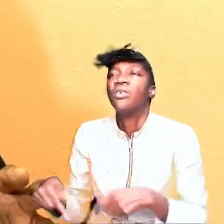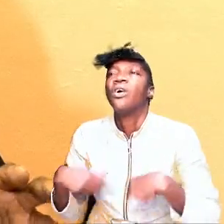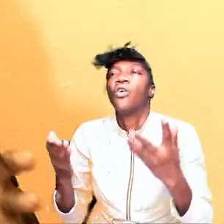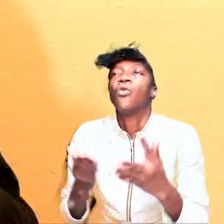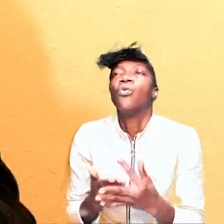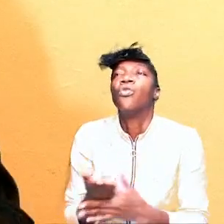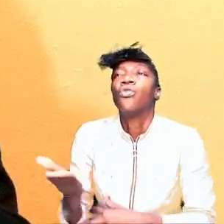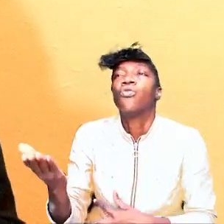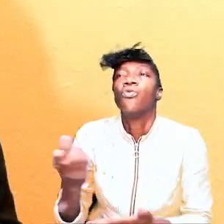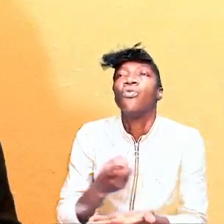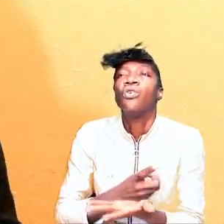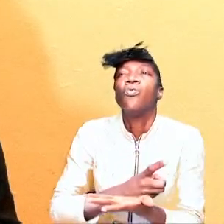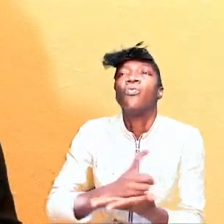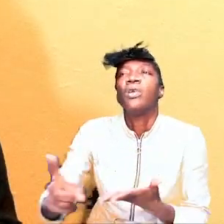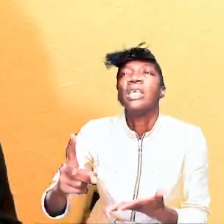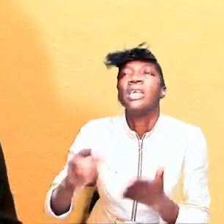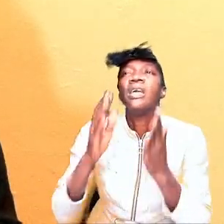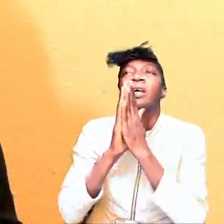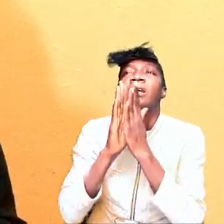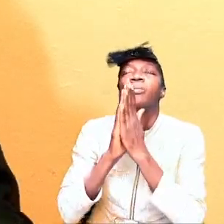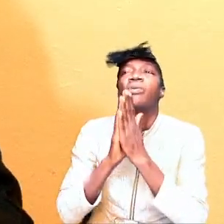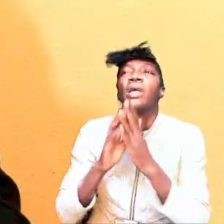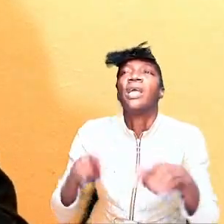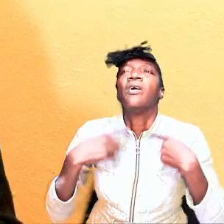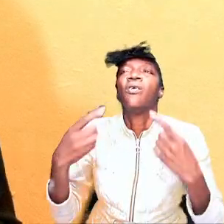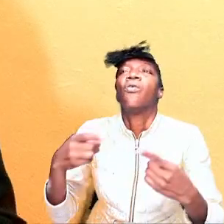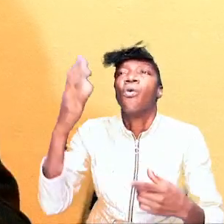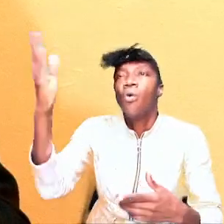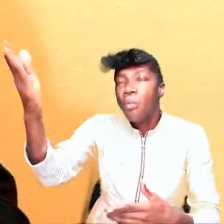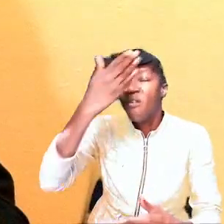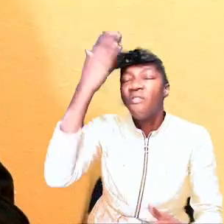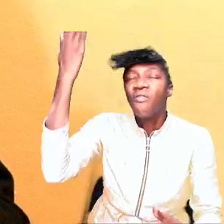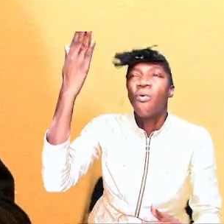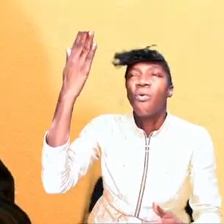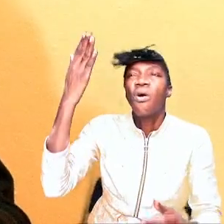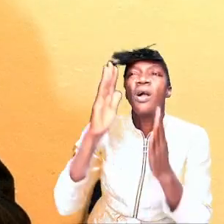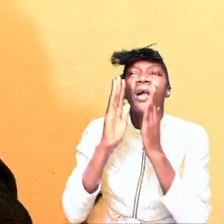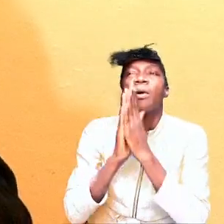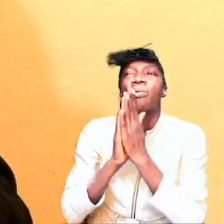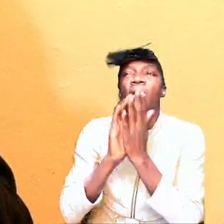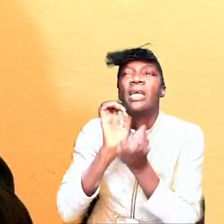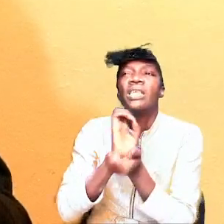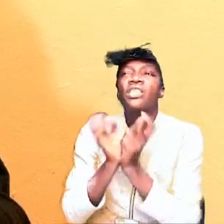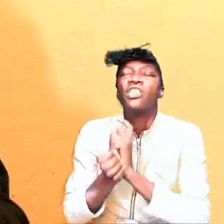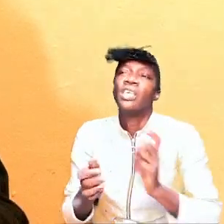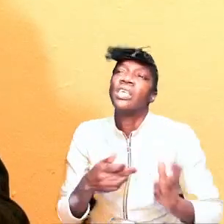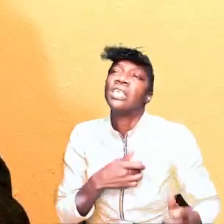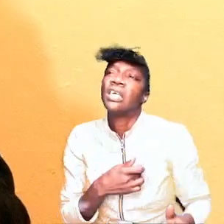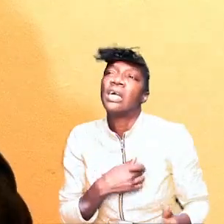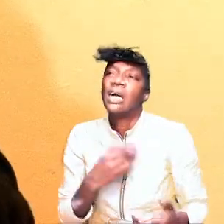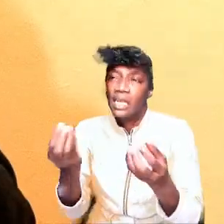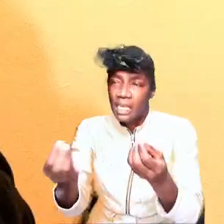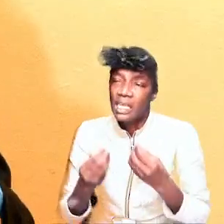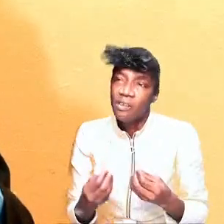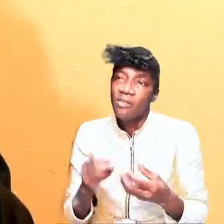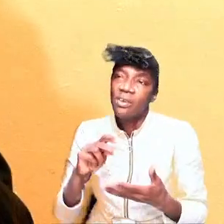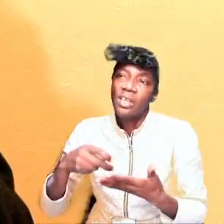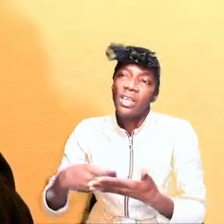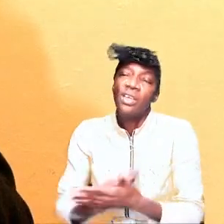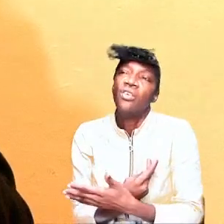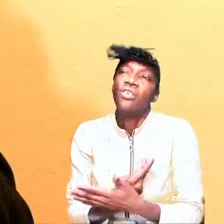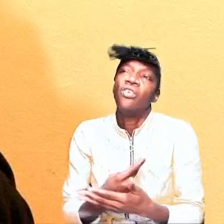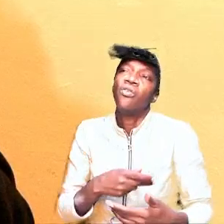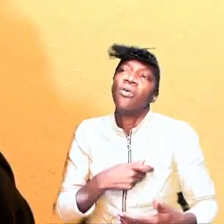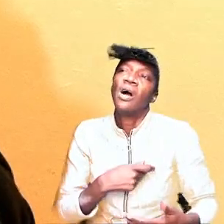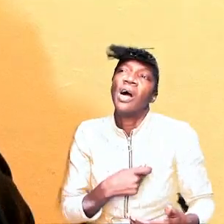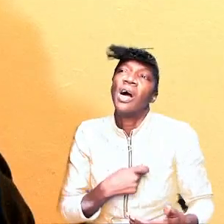the week. We pray that you'll go before us. We pray, God, that you'll change our hearts. Give us a new heart. Give us a heart that